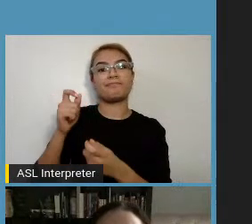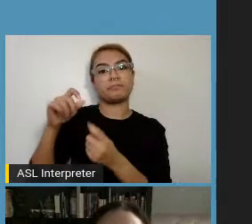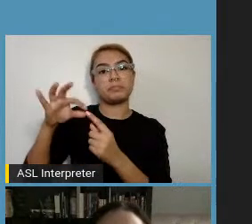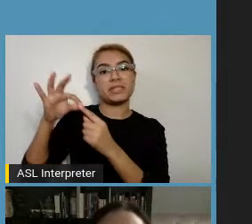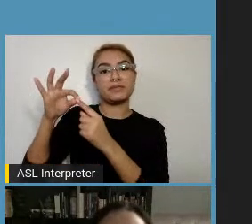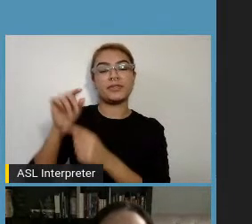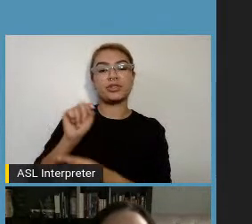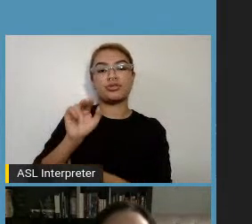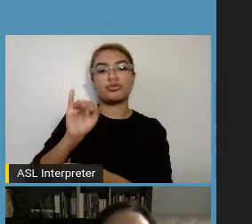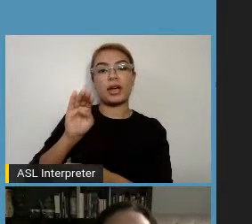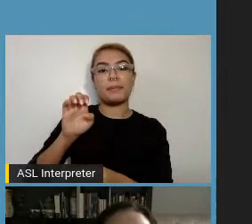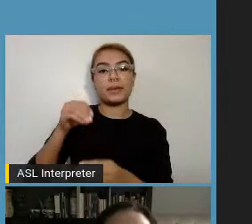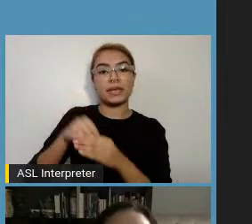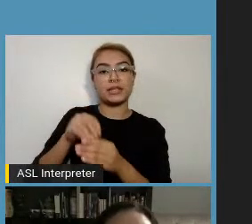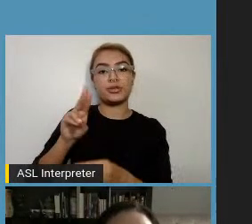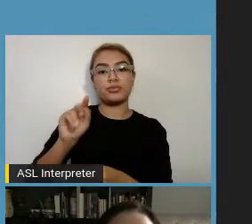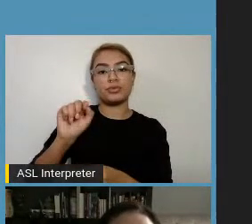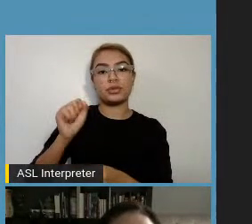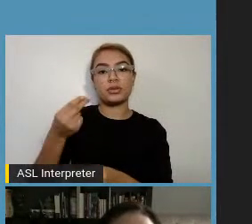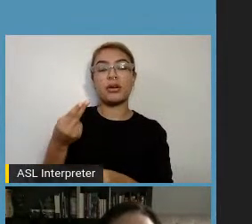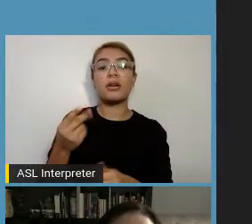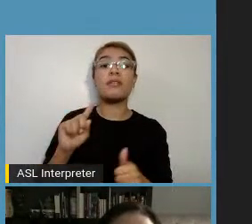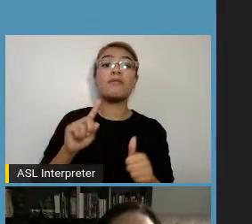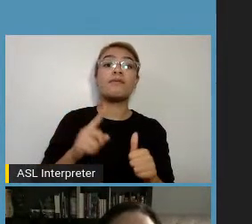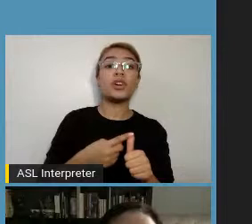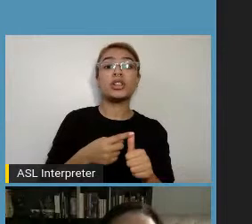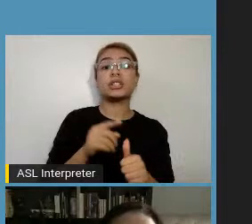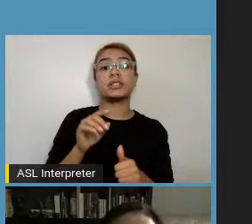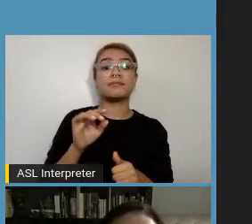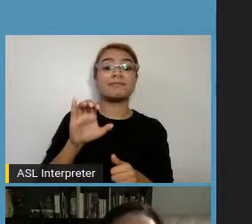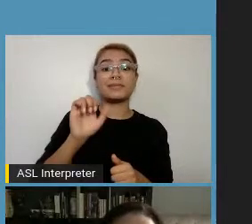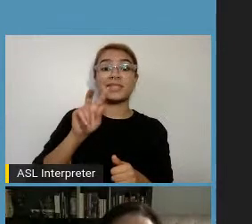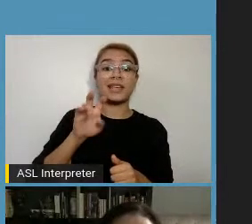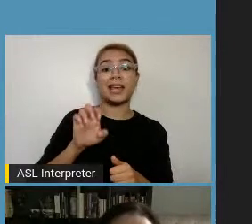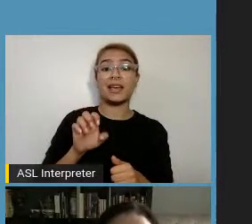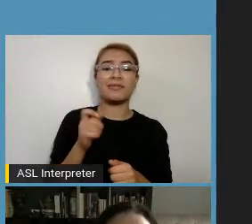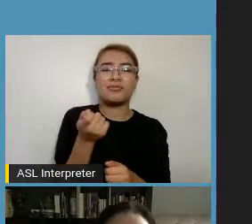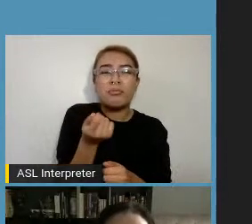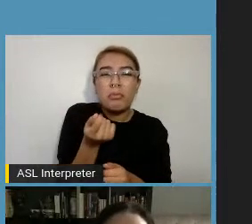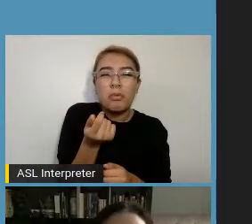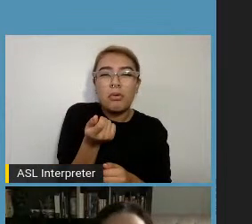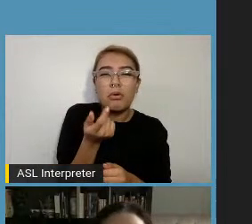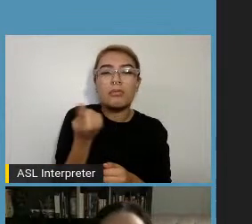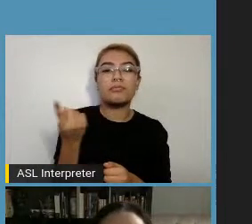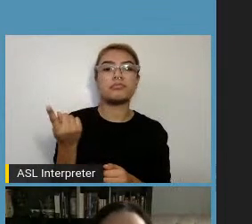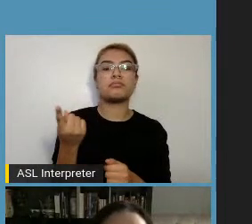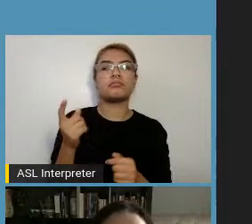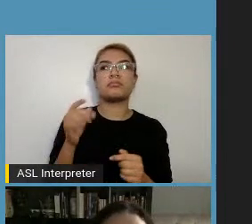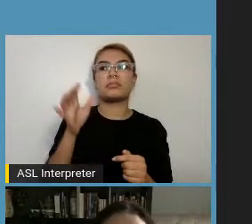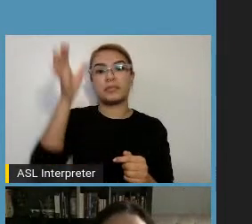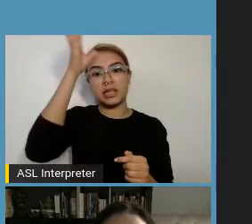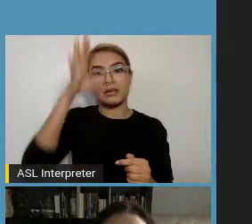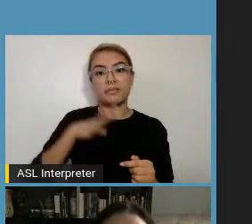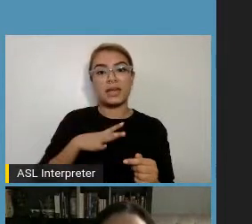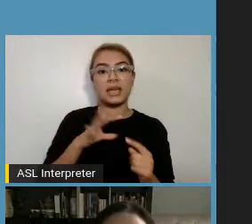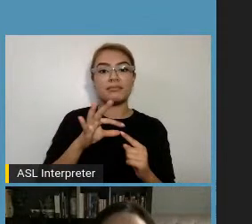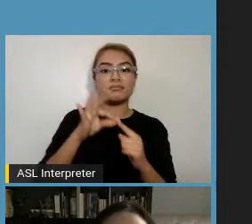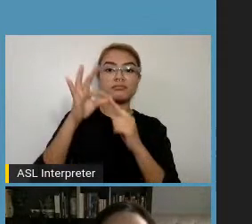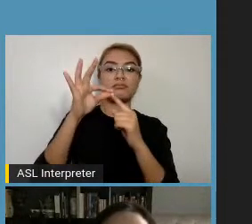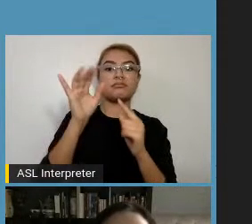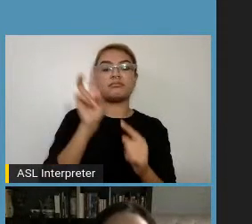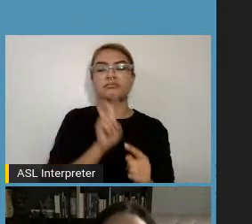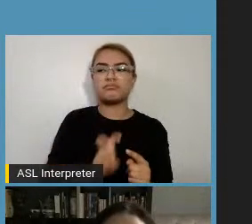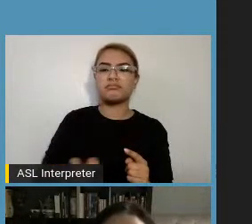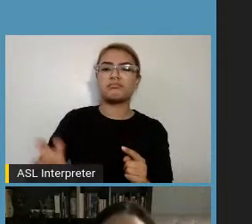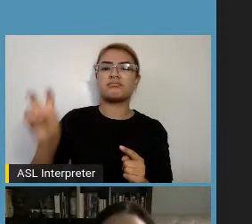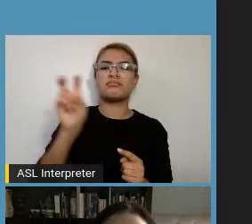here in Utah. And at first, this cave was just a tiny little cave opening, and he was just a prolific explorer. He was